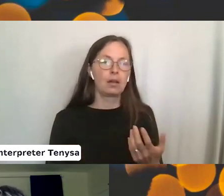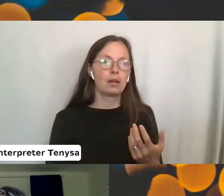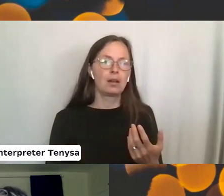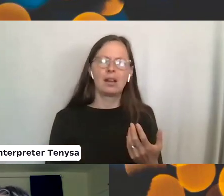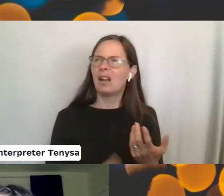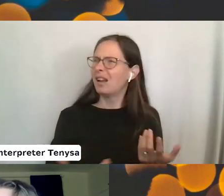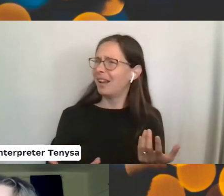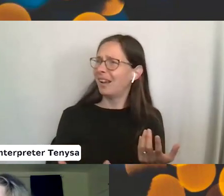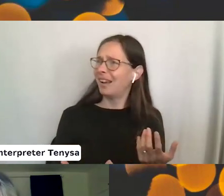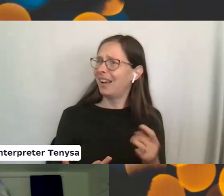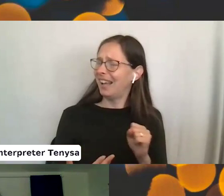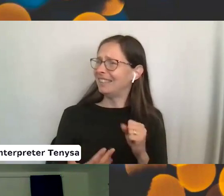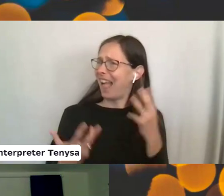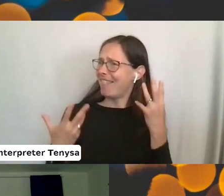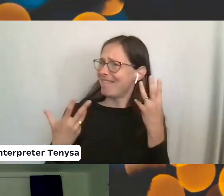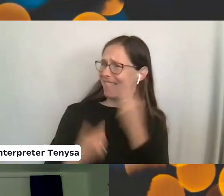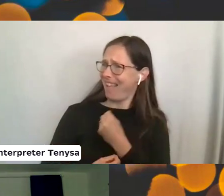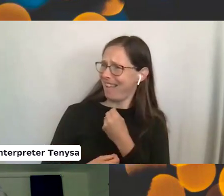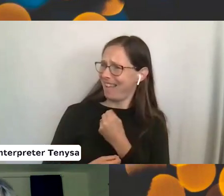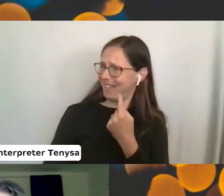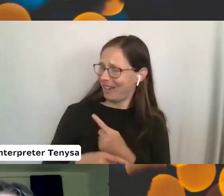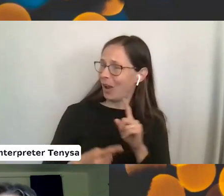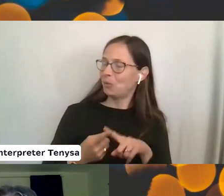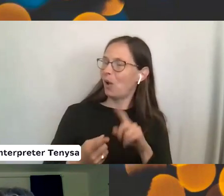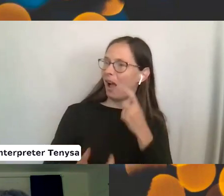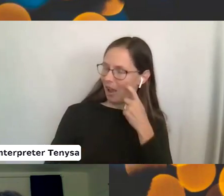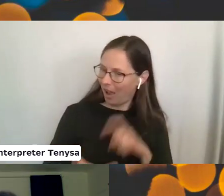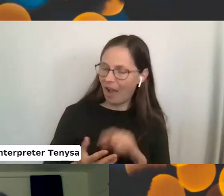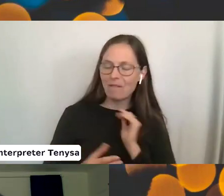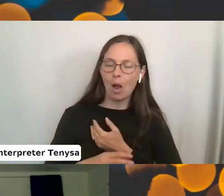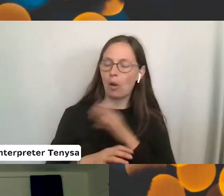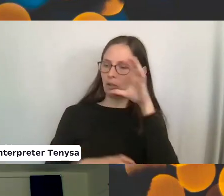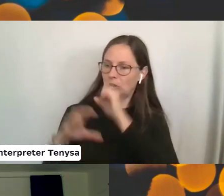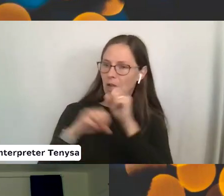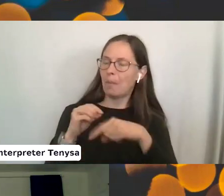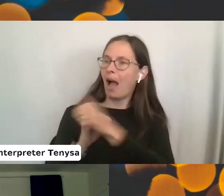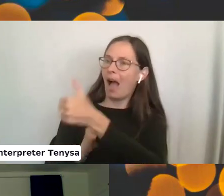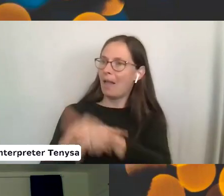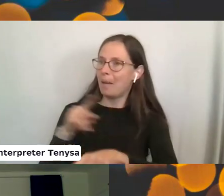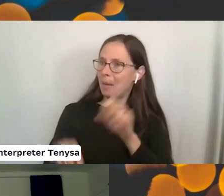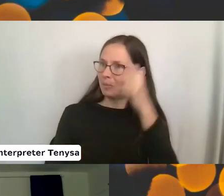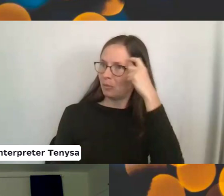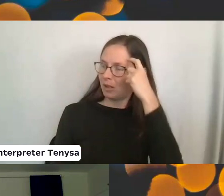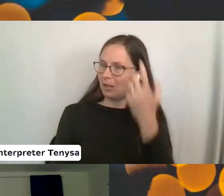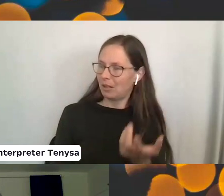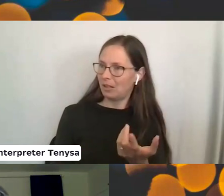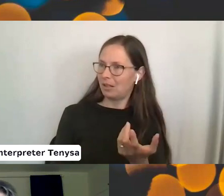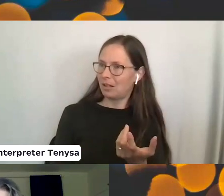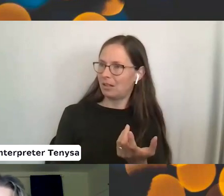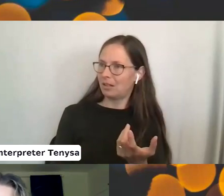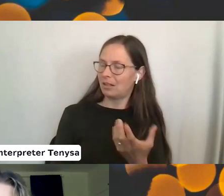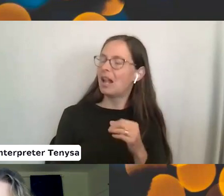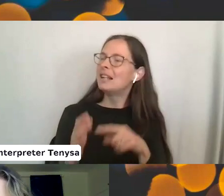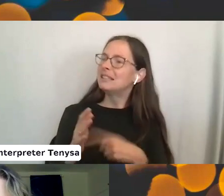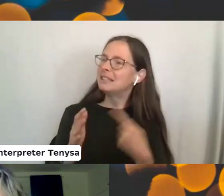it lovely to discover the assumptions we make about other people's brains and sometimes